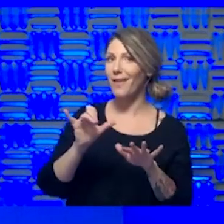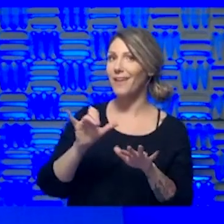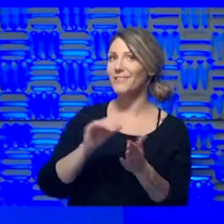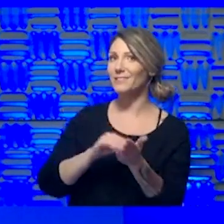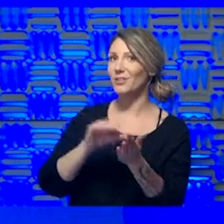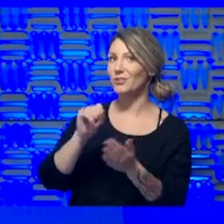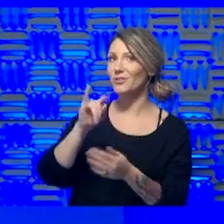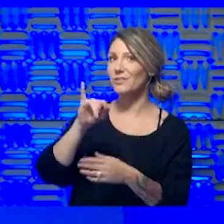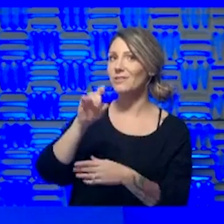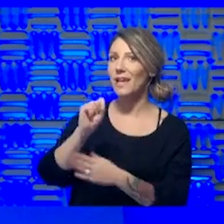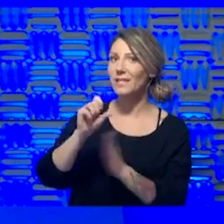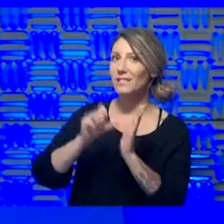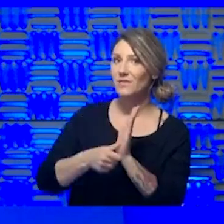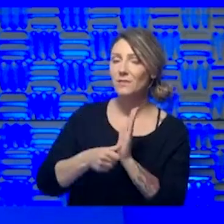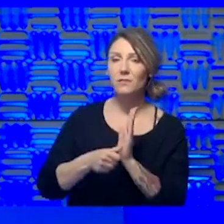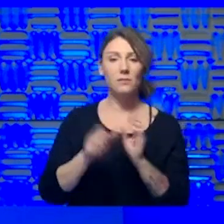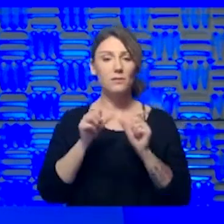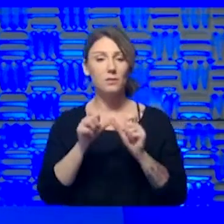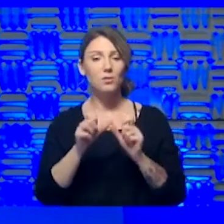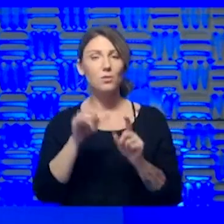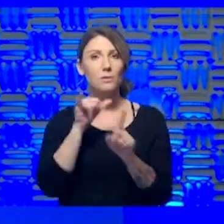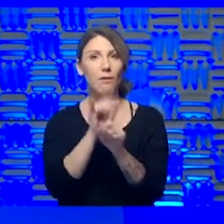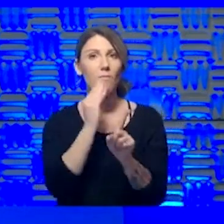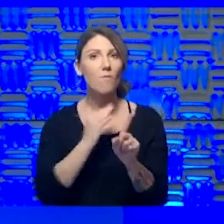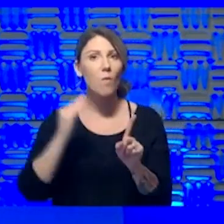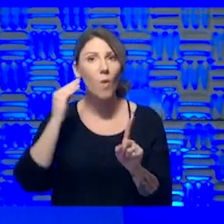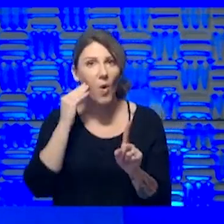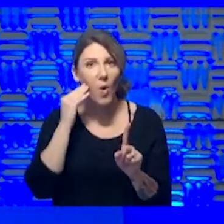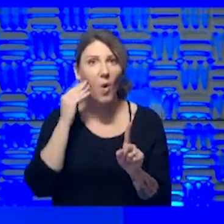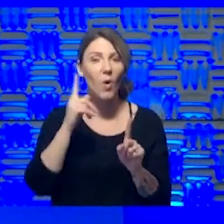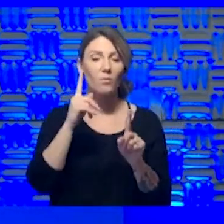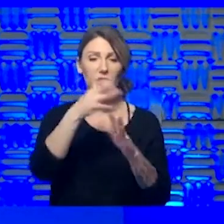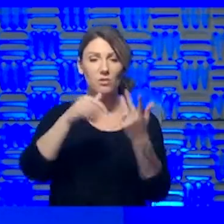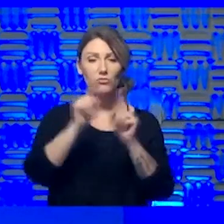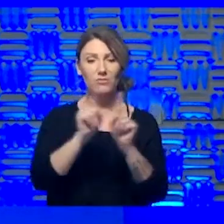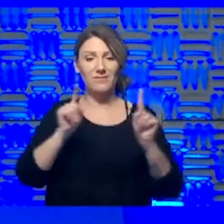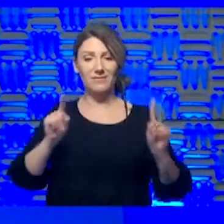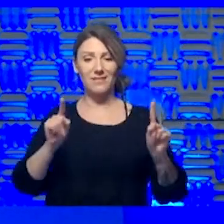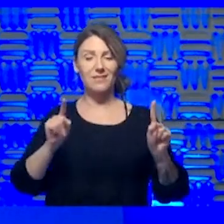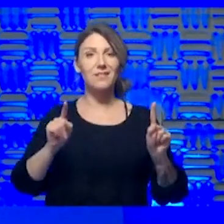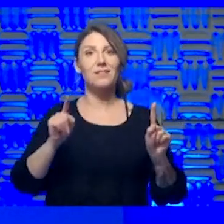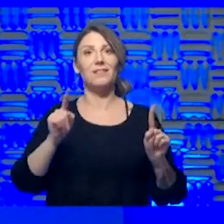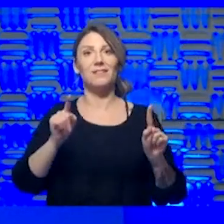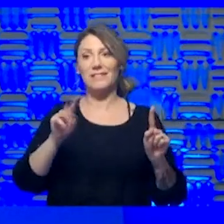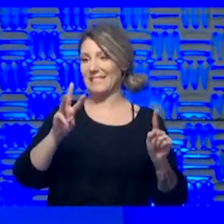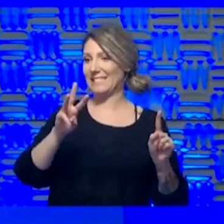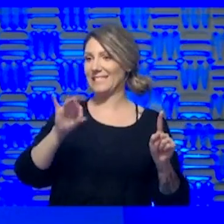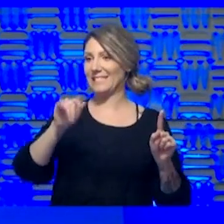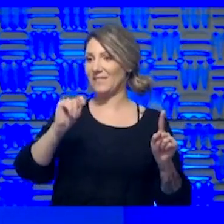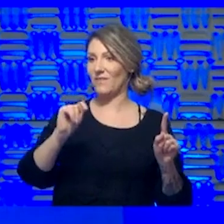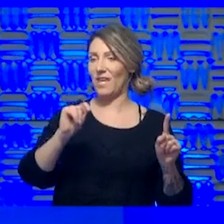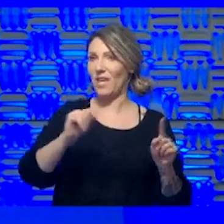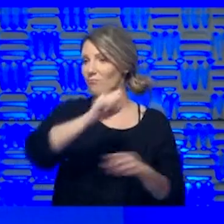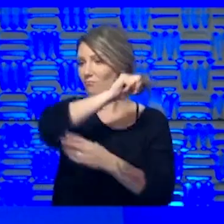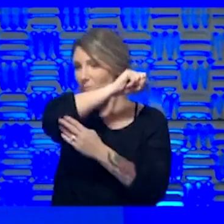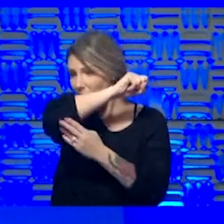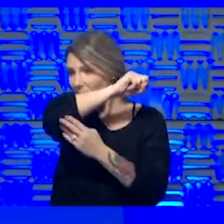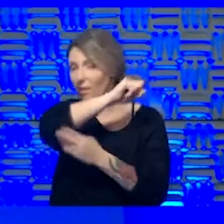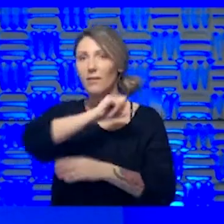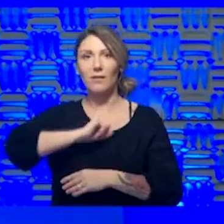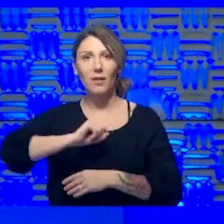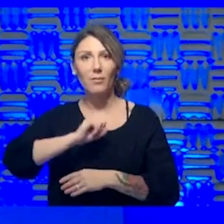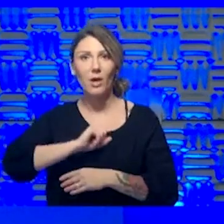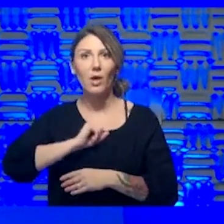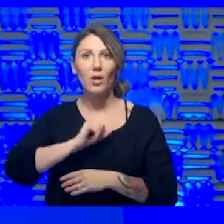stay home, social distance, wash your hands, don't touch your face, cough into your elbow. We need to continue to do things so that we can get